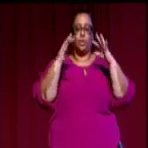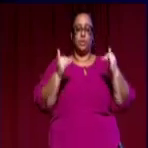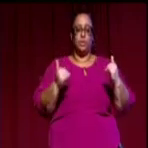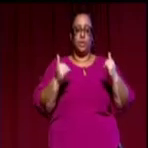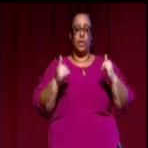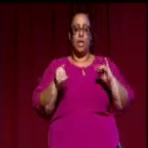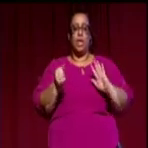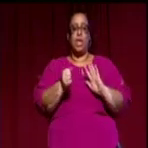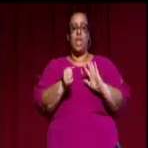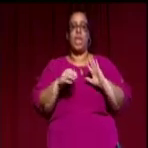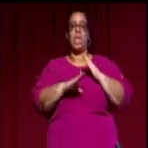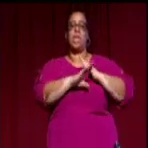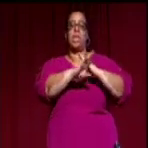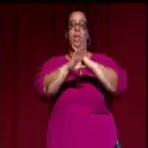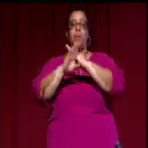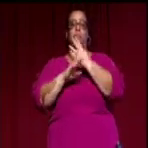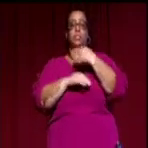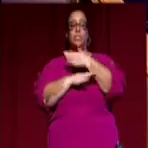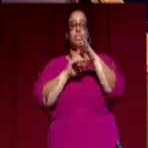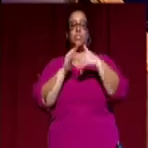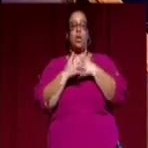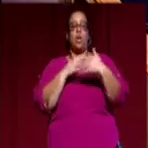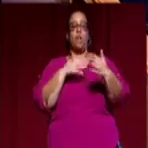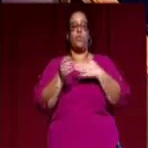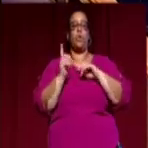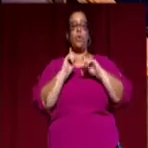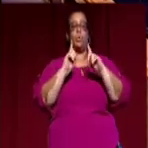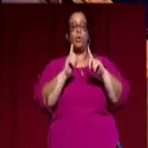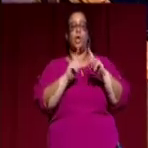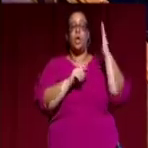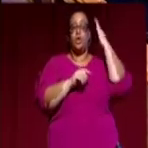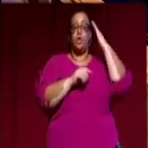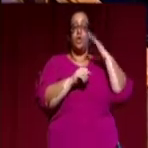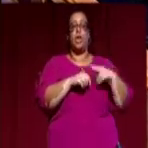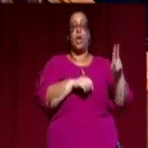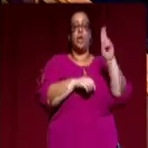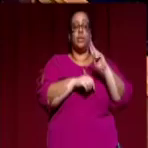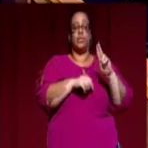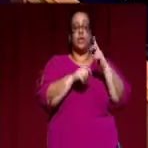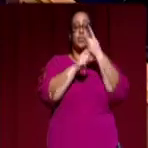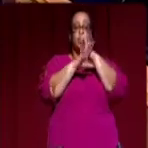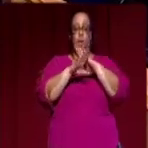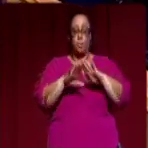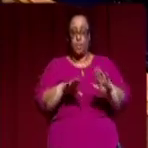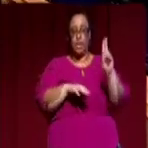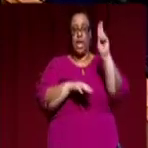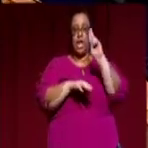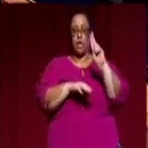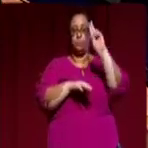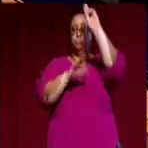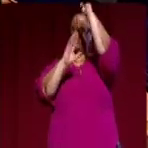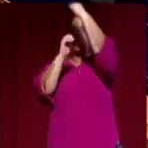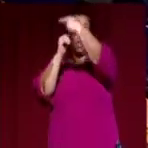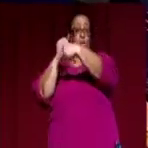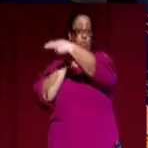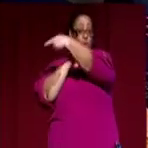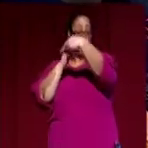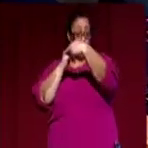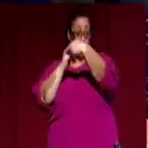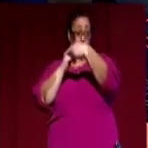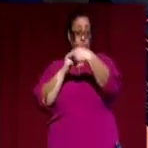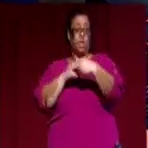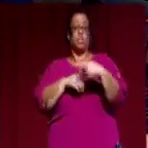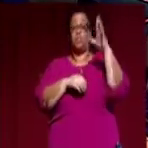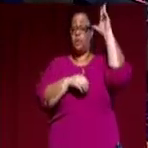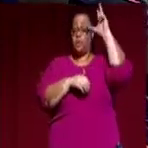The blood covers us all everywhere we go. You got to know how to take the blood and stain the doorposts so that the death angel can